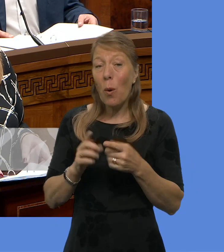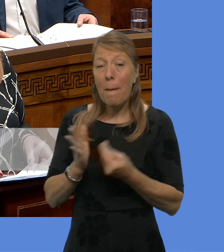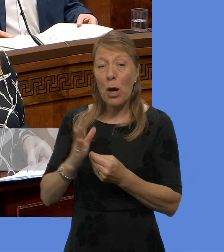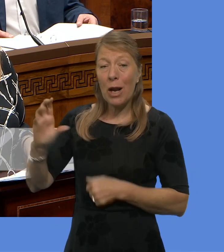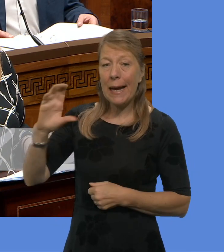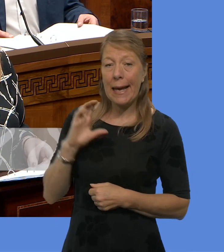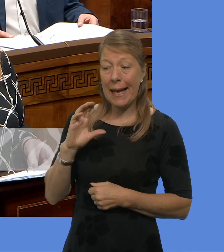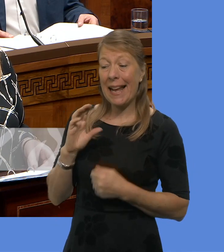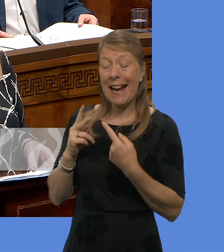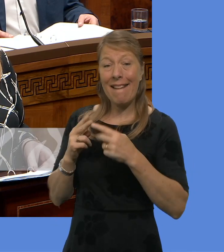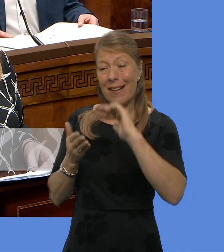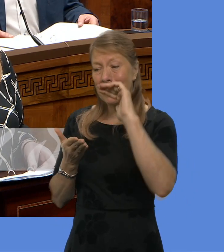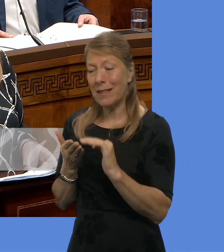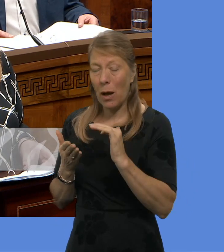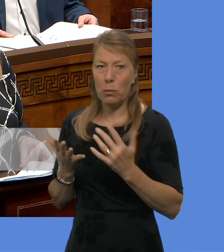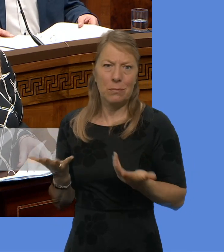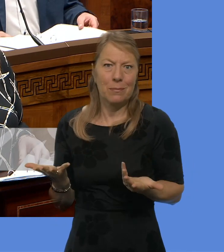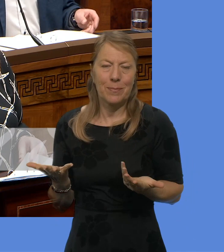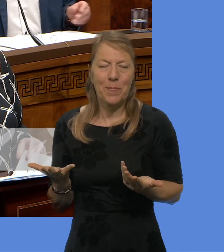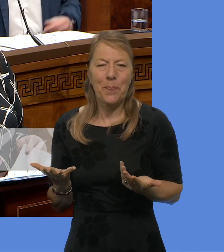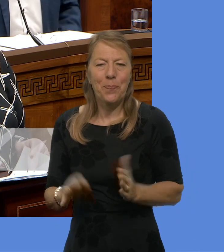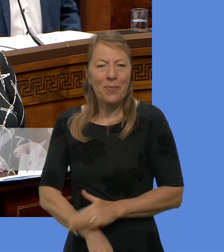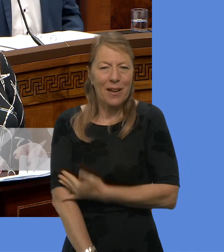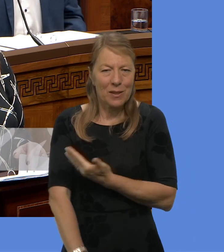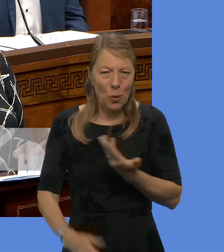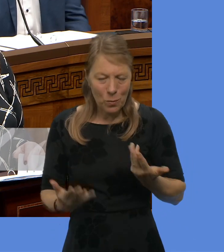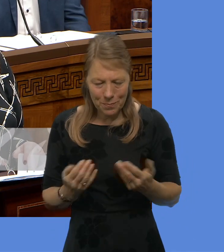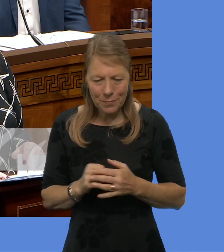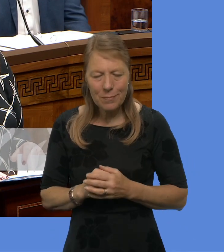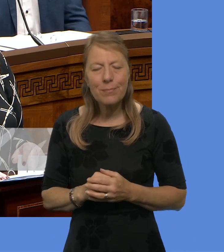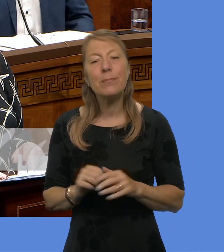progress cases through court. I would also note that in terms of what I said earlier